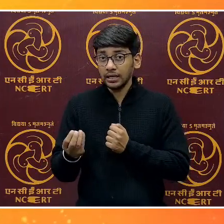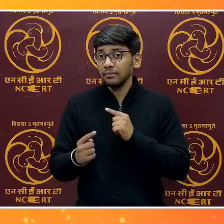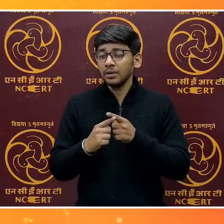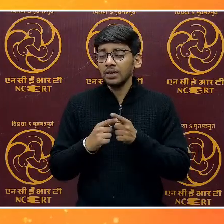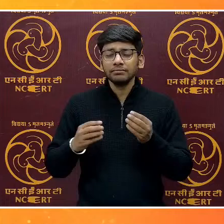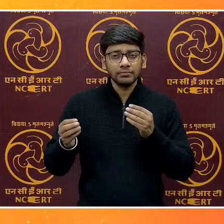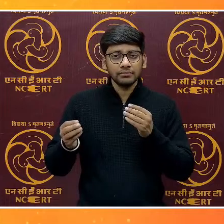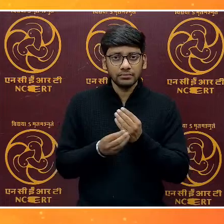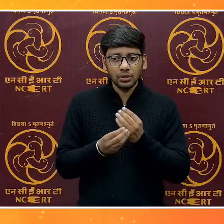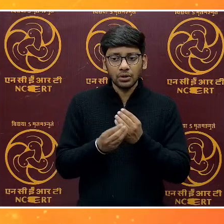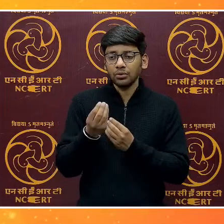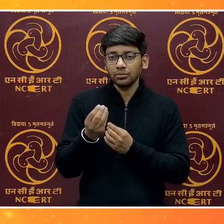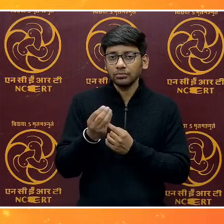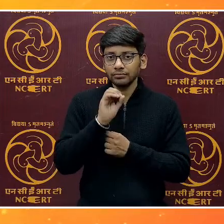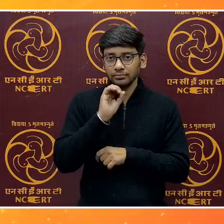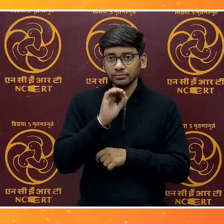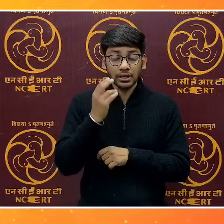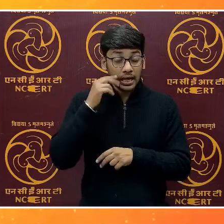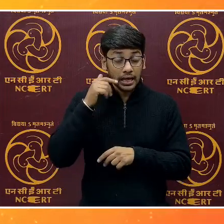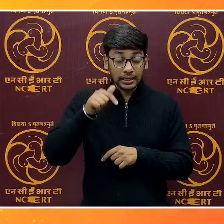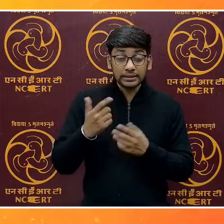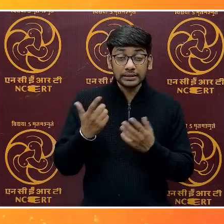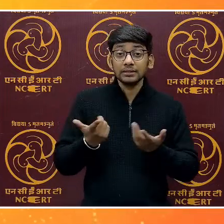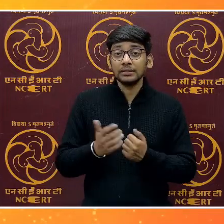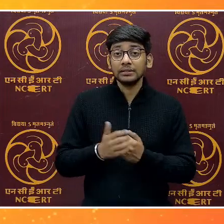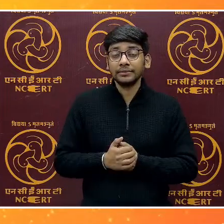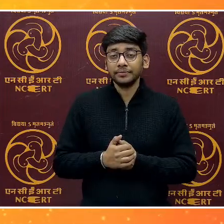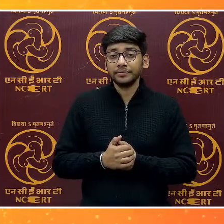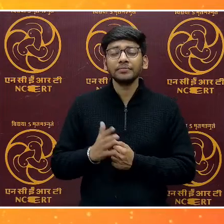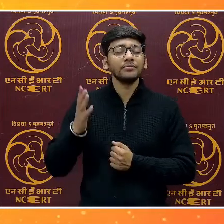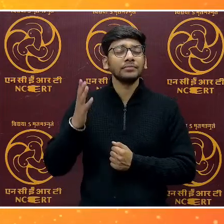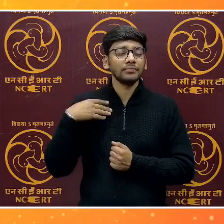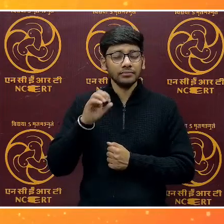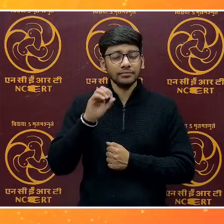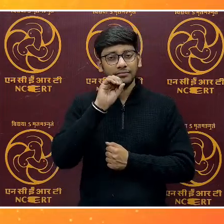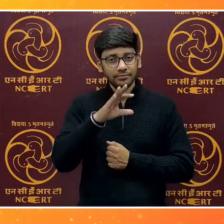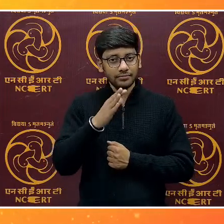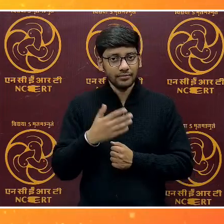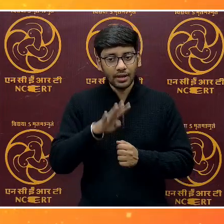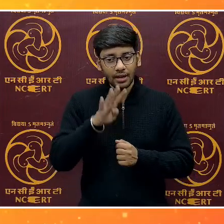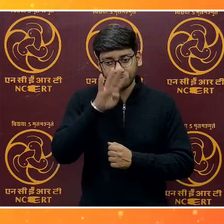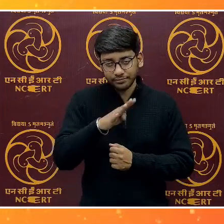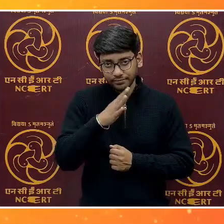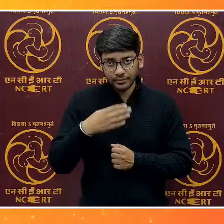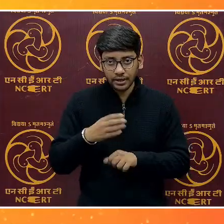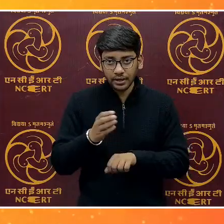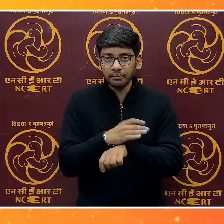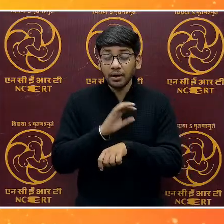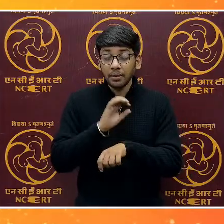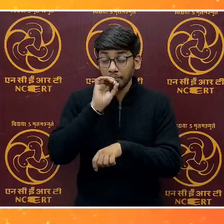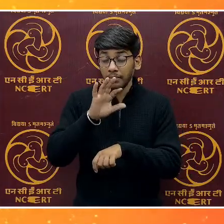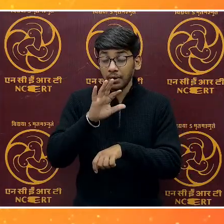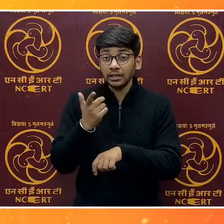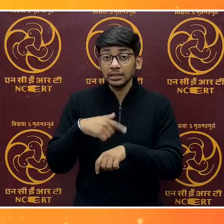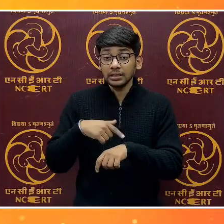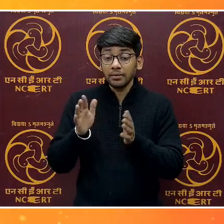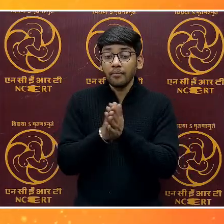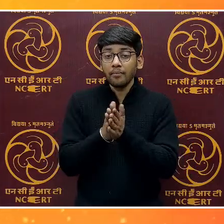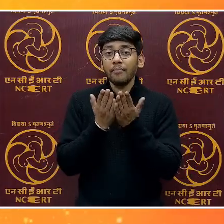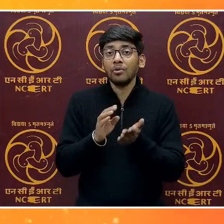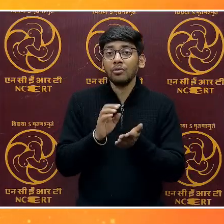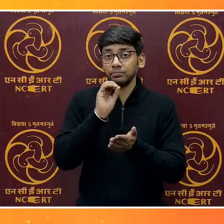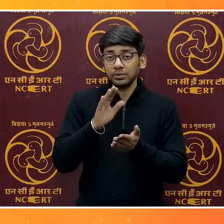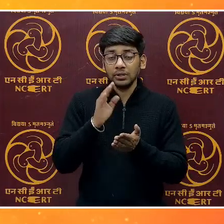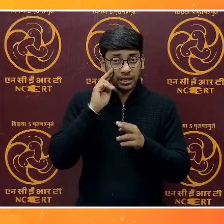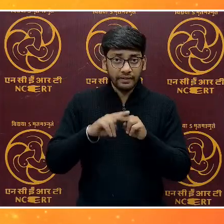want to learn a few more things, and what those will be. Okay, wait, I will tell you about the program schedule, but before that, let me tell you about the textbooks.